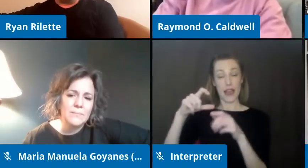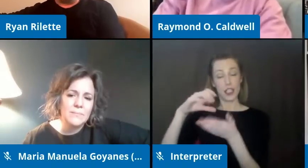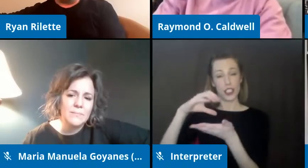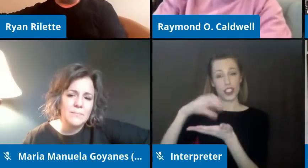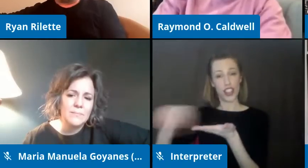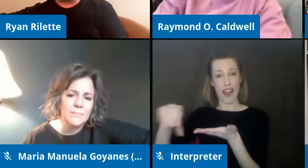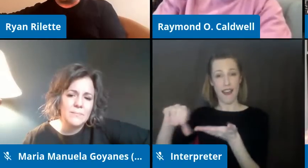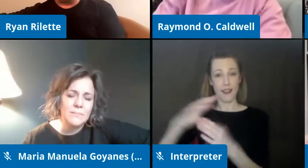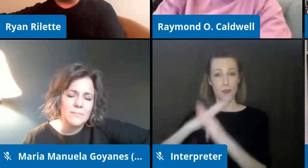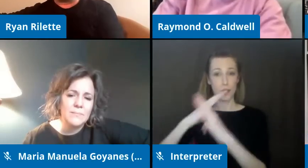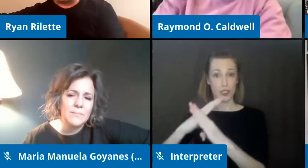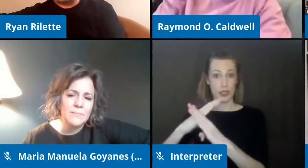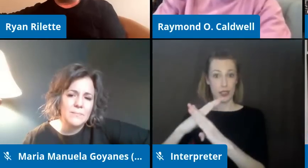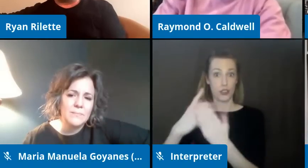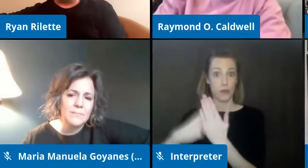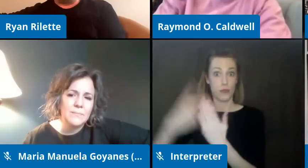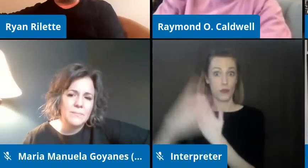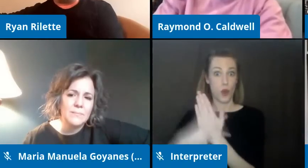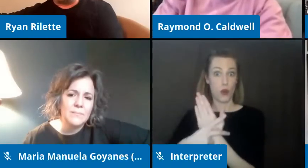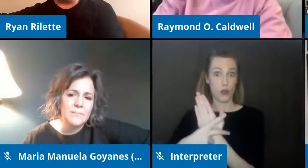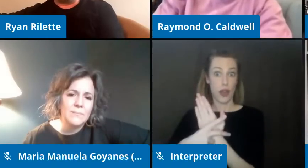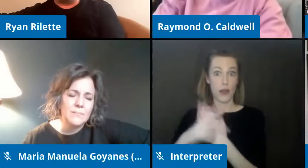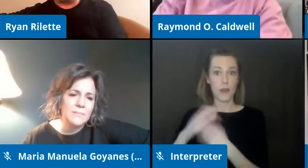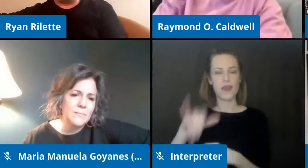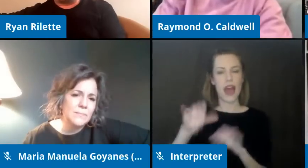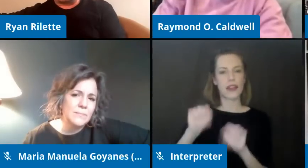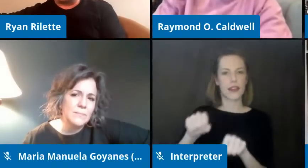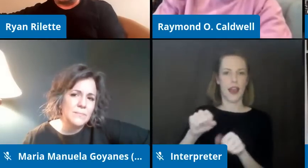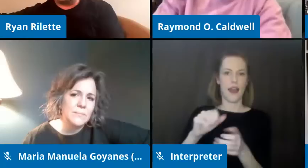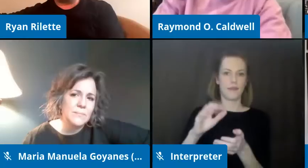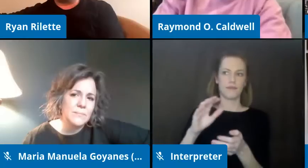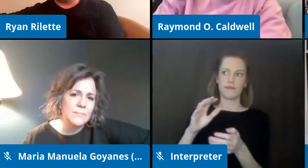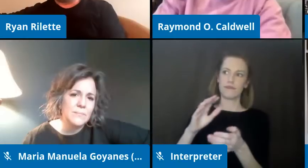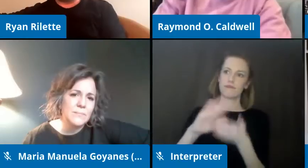become forgiven as a grant if you keep your employees on for,